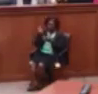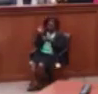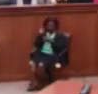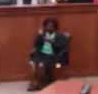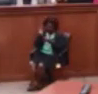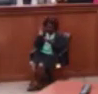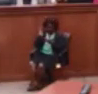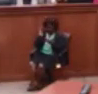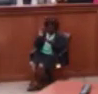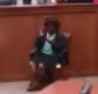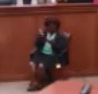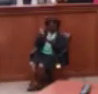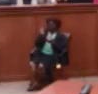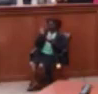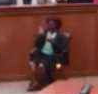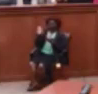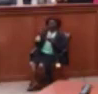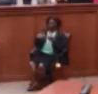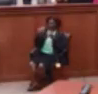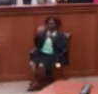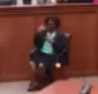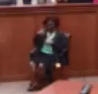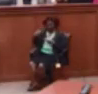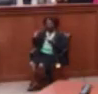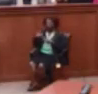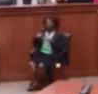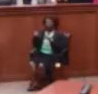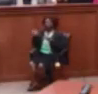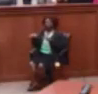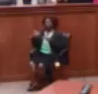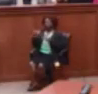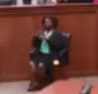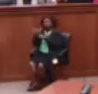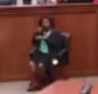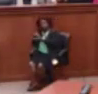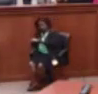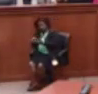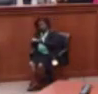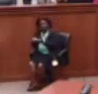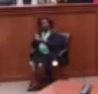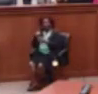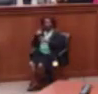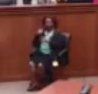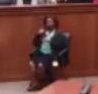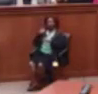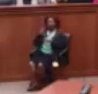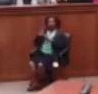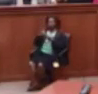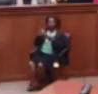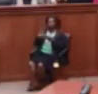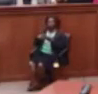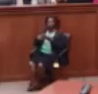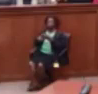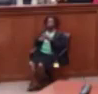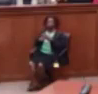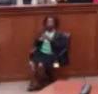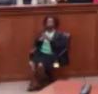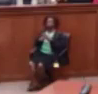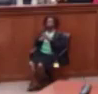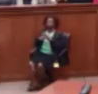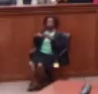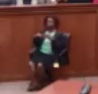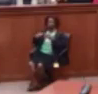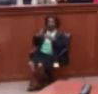an issue, not only in terms of is there sufficient funding, but figuring out how that flows between 2 separate